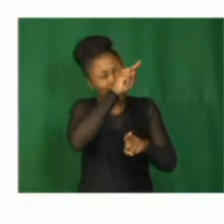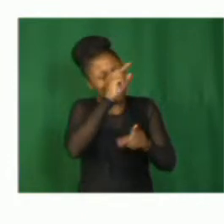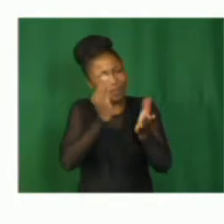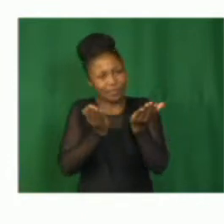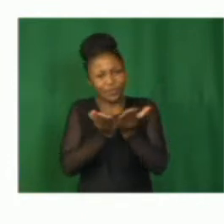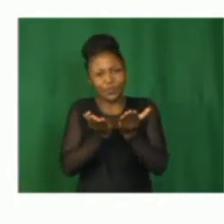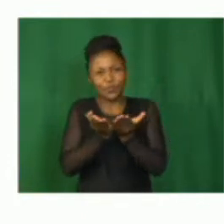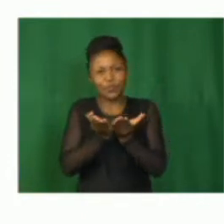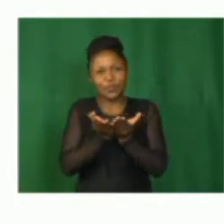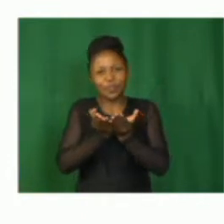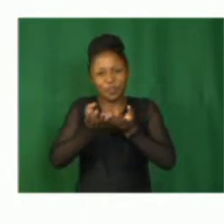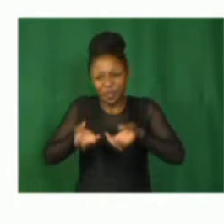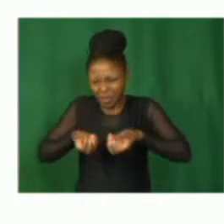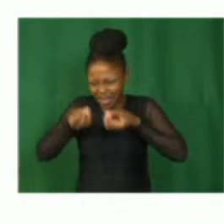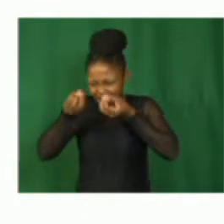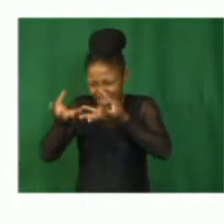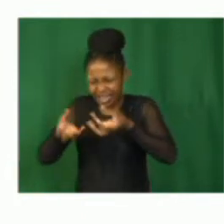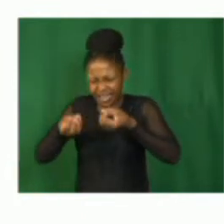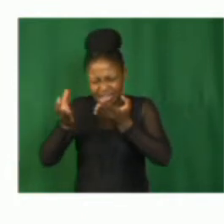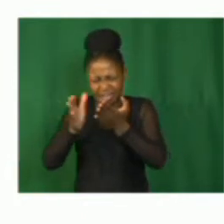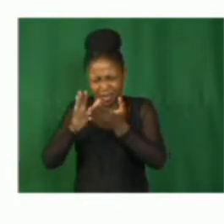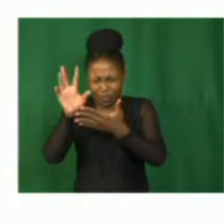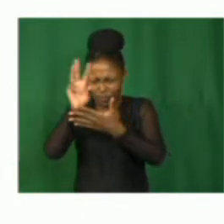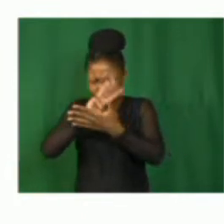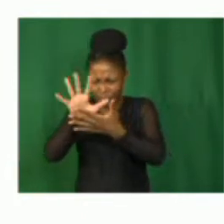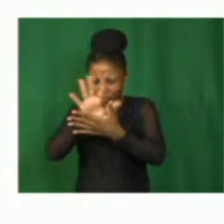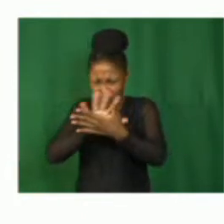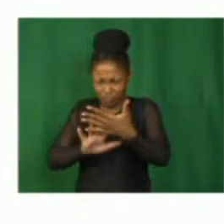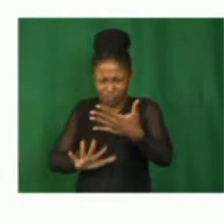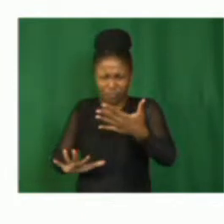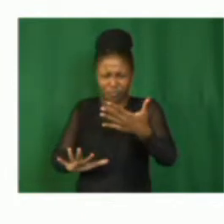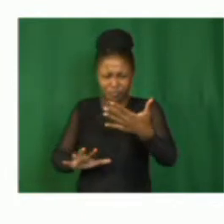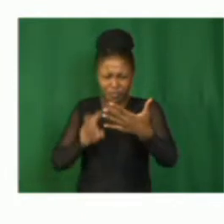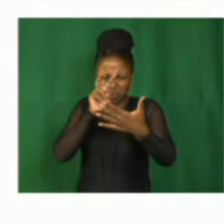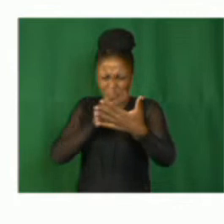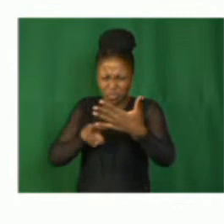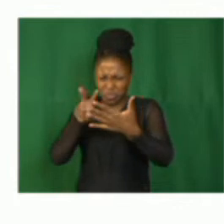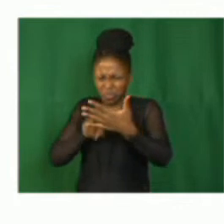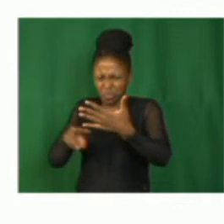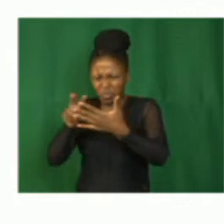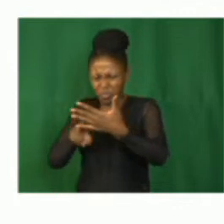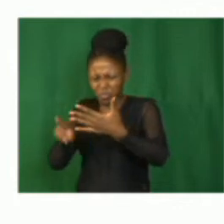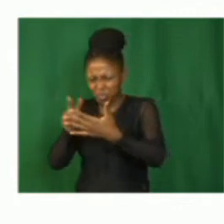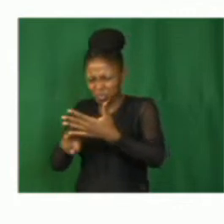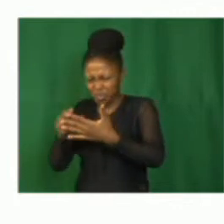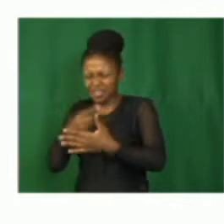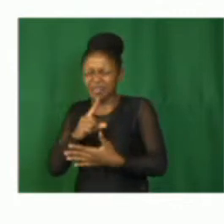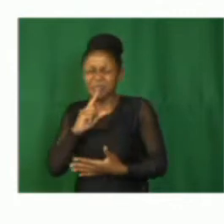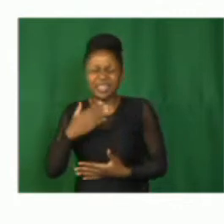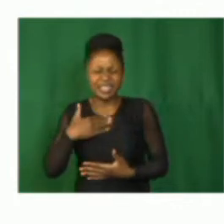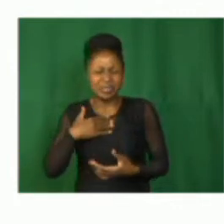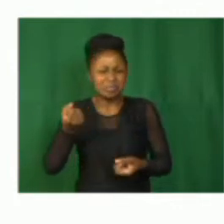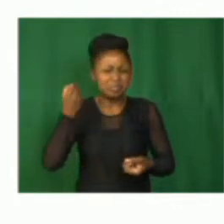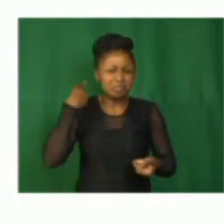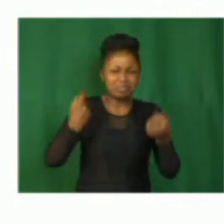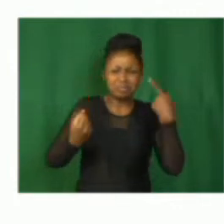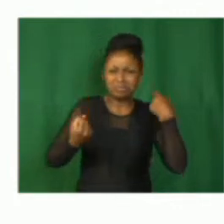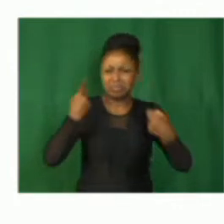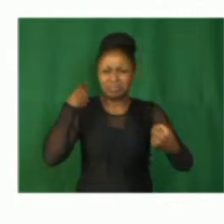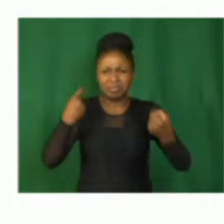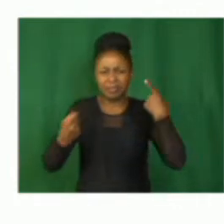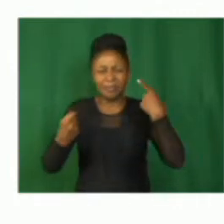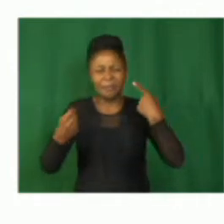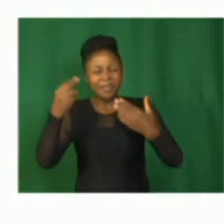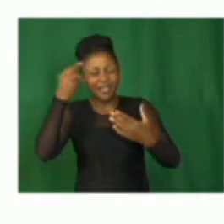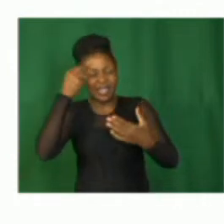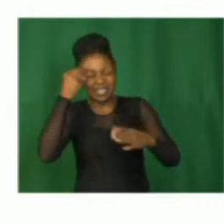to read. What we normally do there is we read the passage without understanding. Hence, today, we want to remove